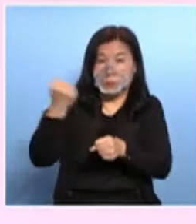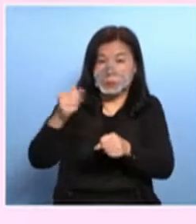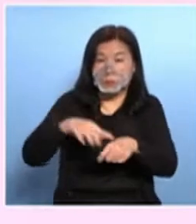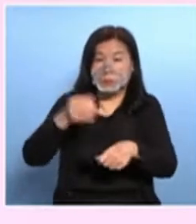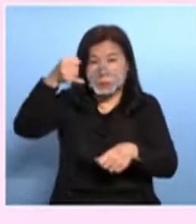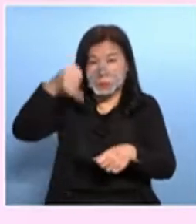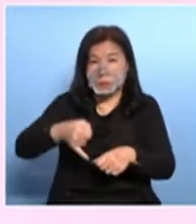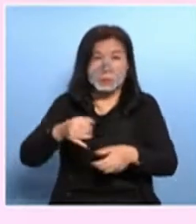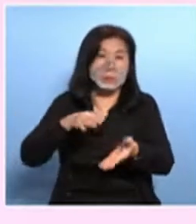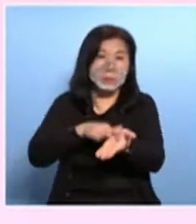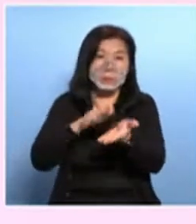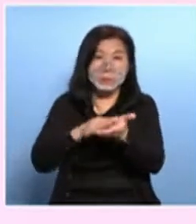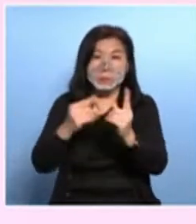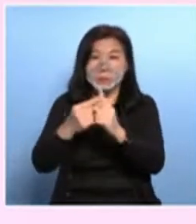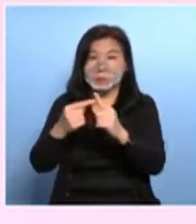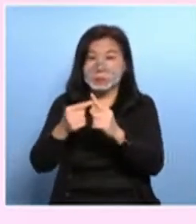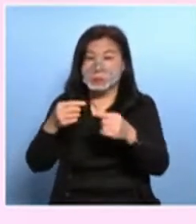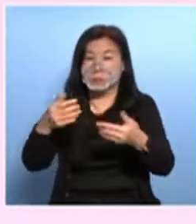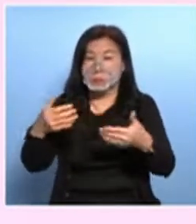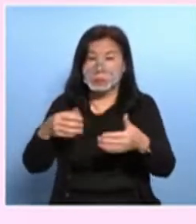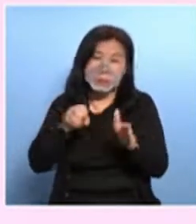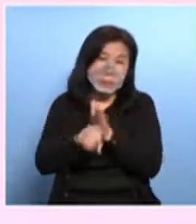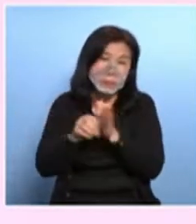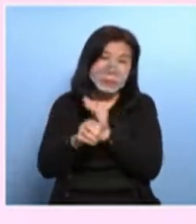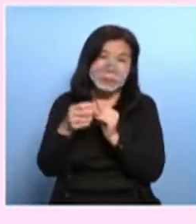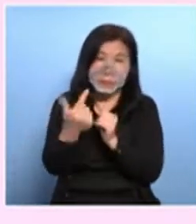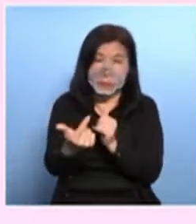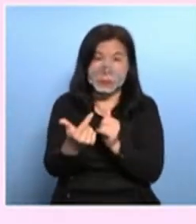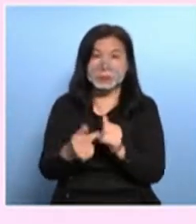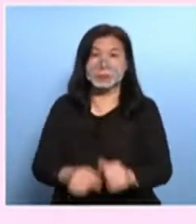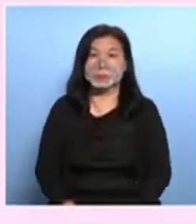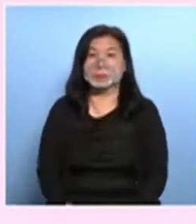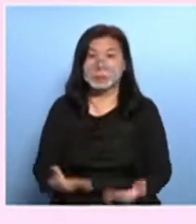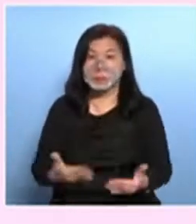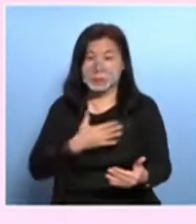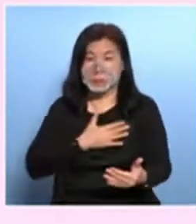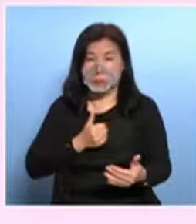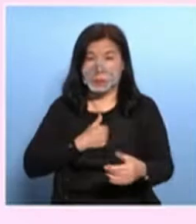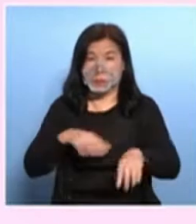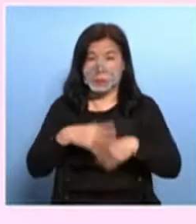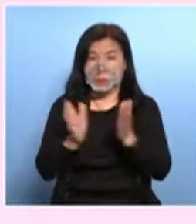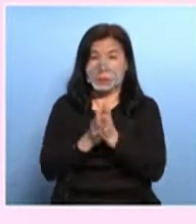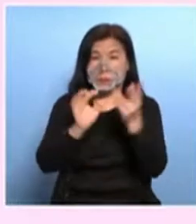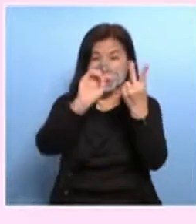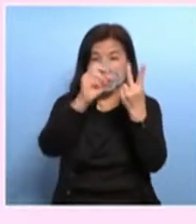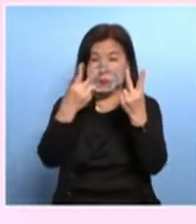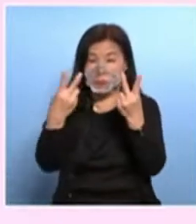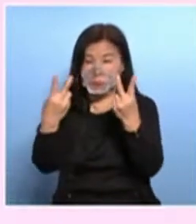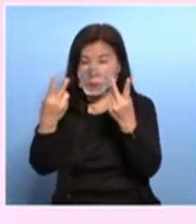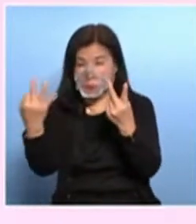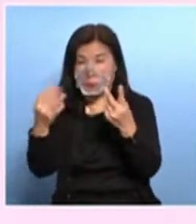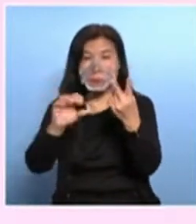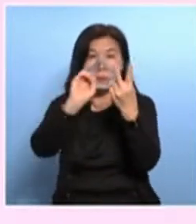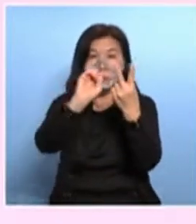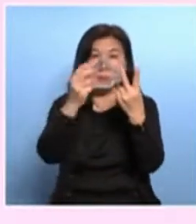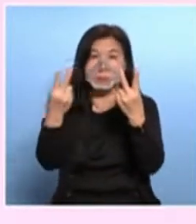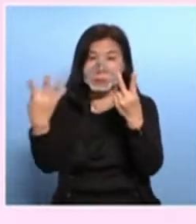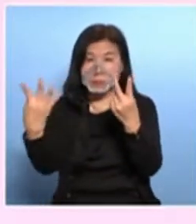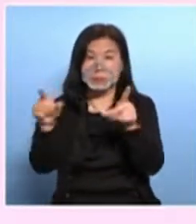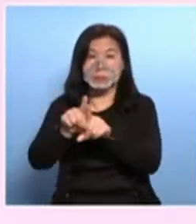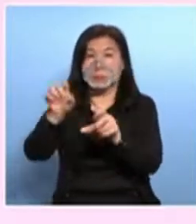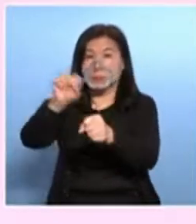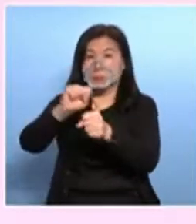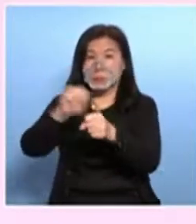up our efforts in coping with the continuous healthcare manpower shortage in the future, I intend to gradually increase recurrent